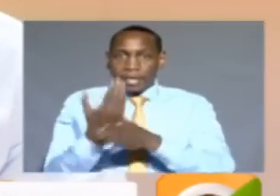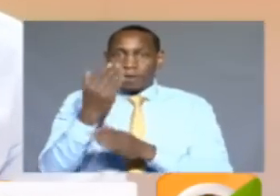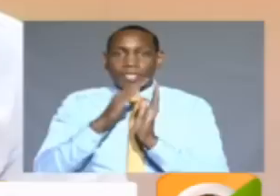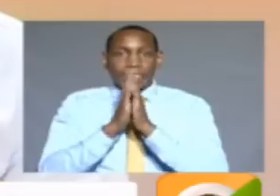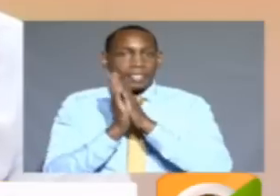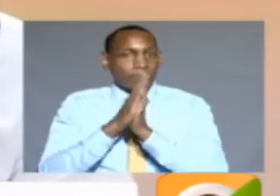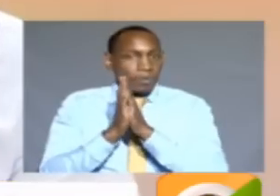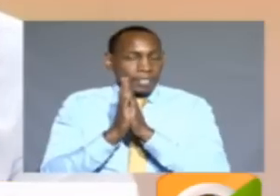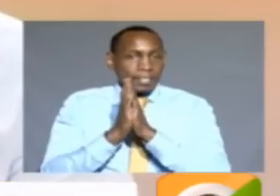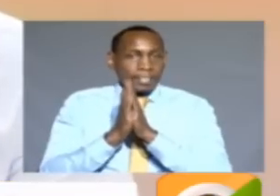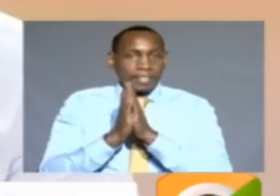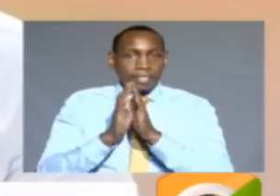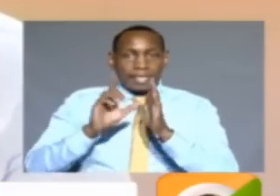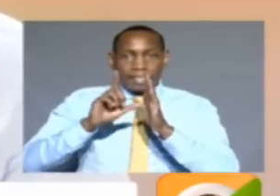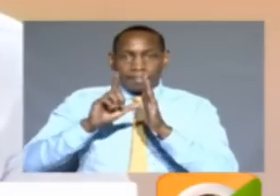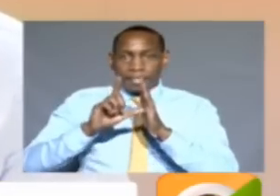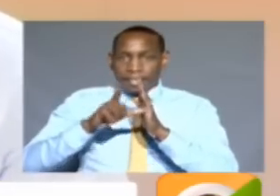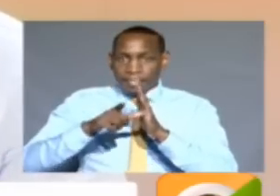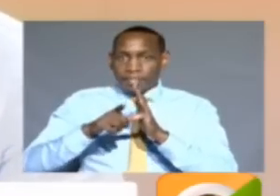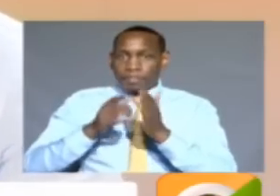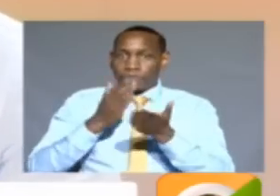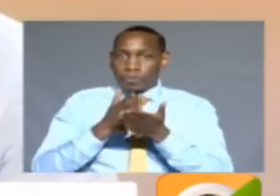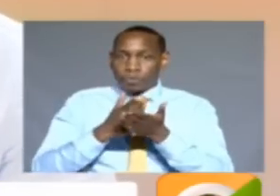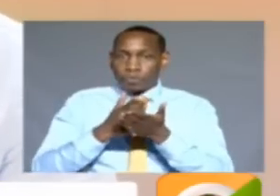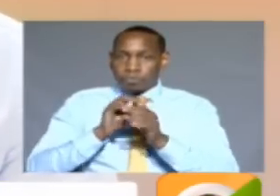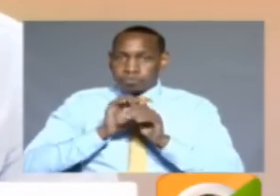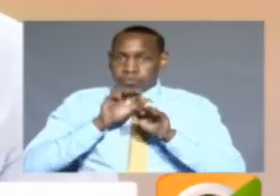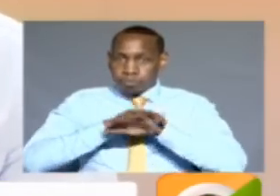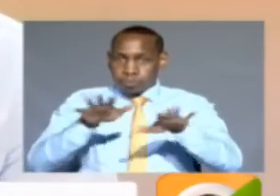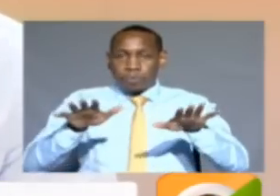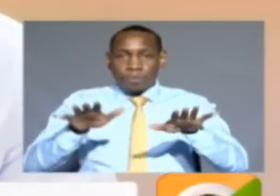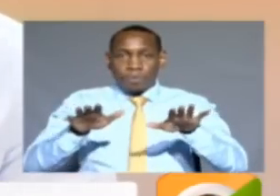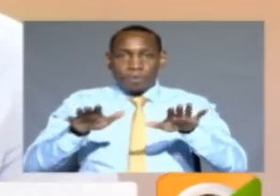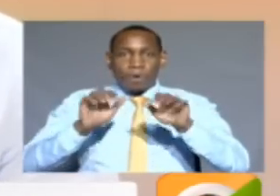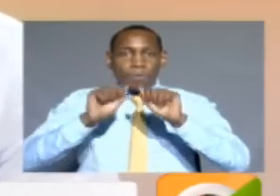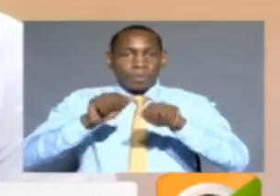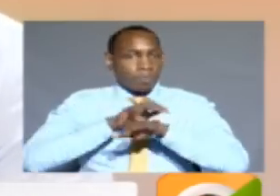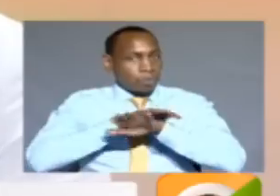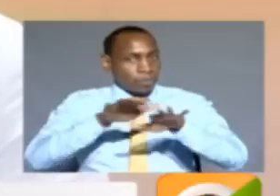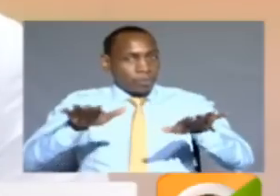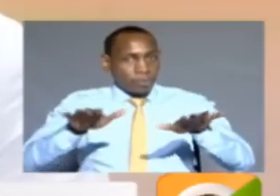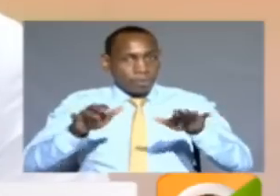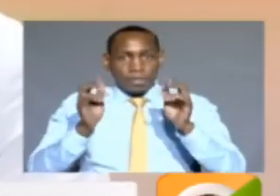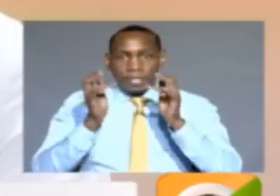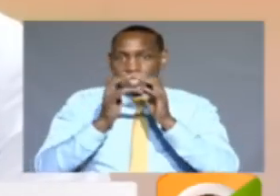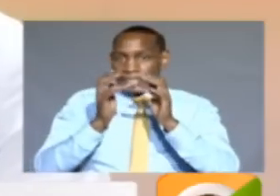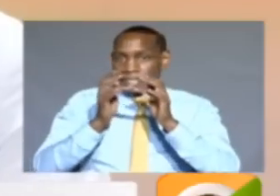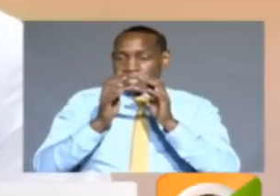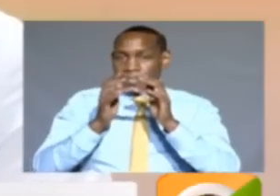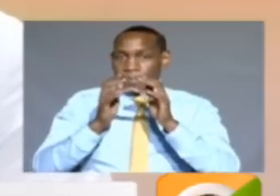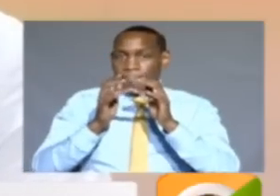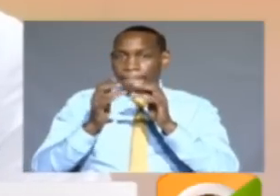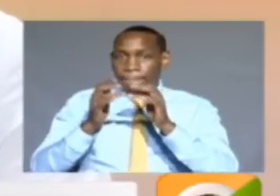narratives and making them stick. They can run it round the online platforms.